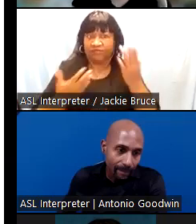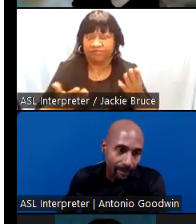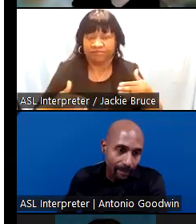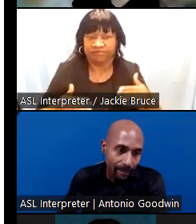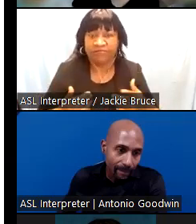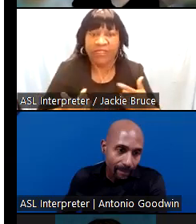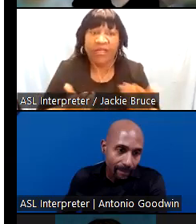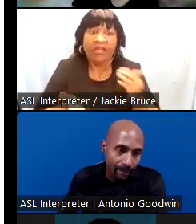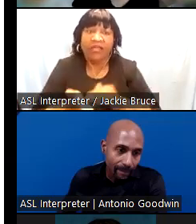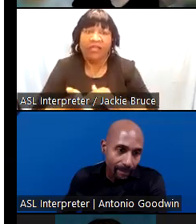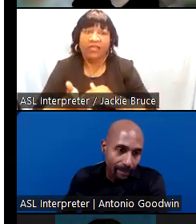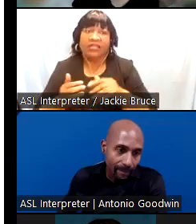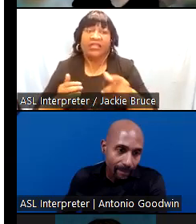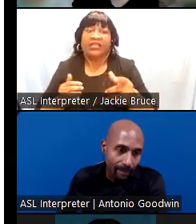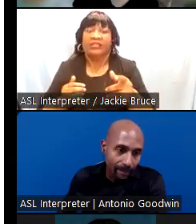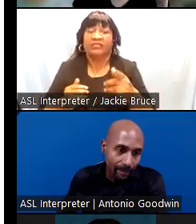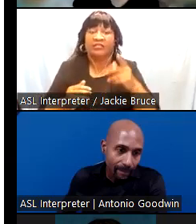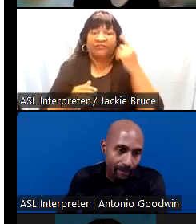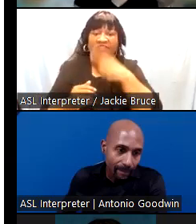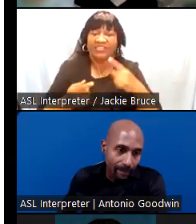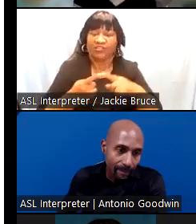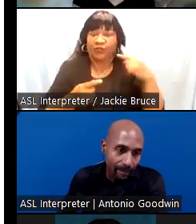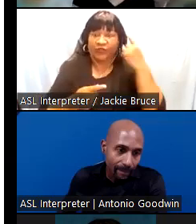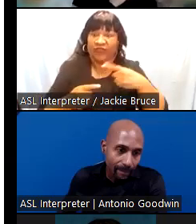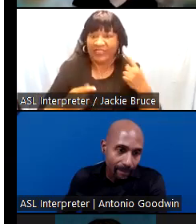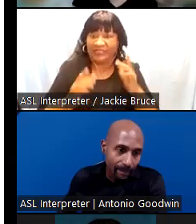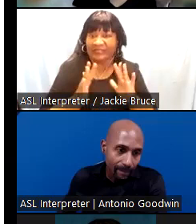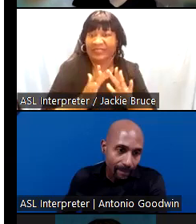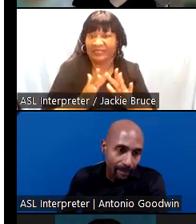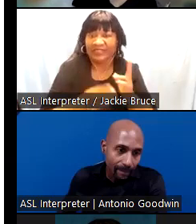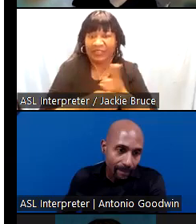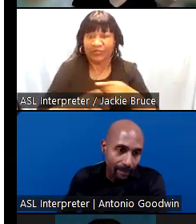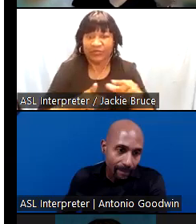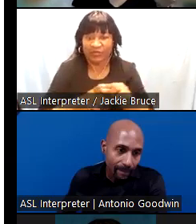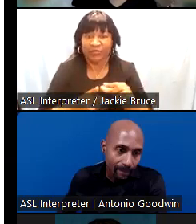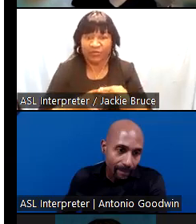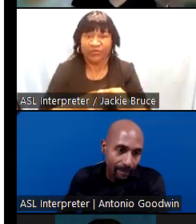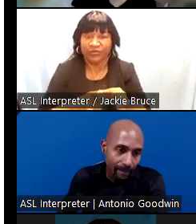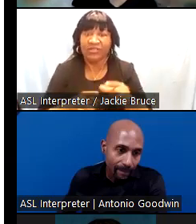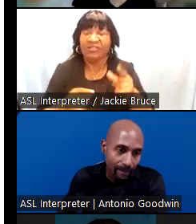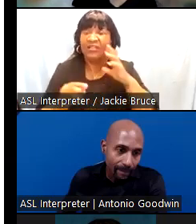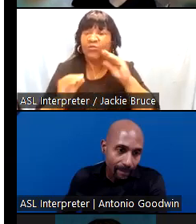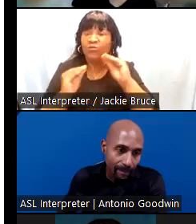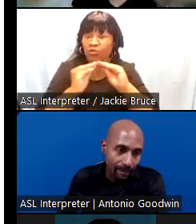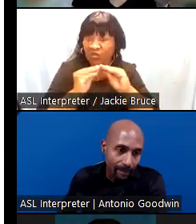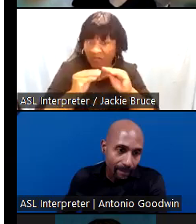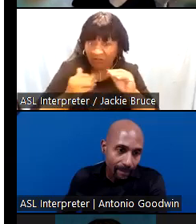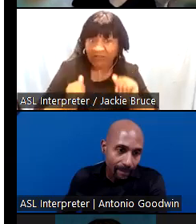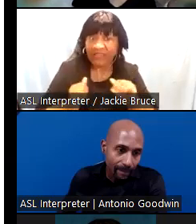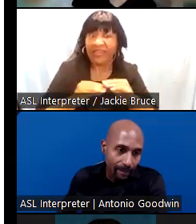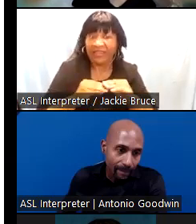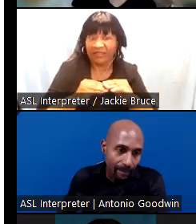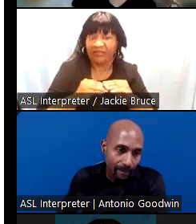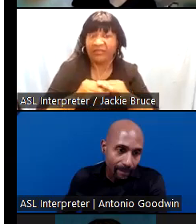I hate the term face-to-face contact, but that's the term that's used. But really, it's usually going to be some kissing because it can be actually passed from